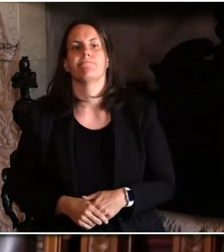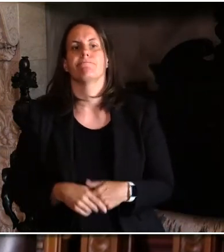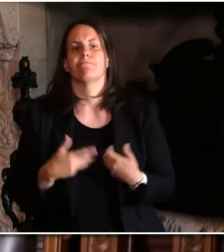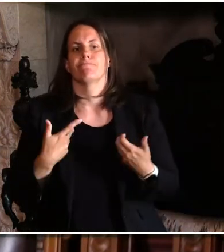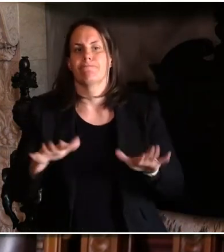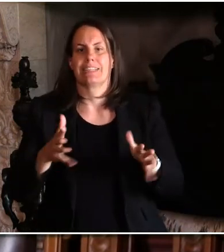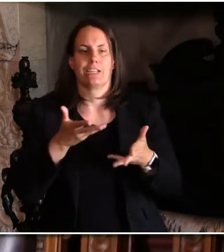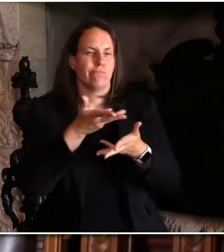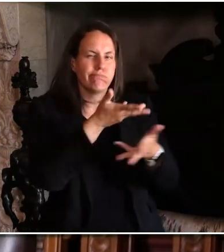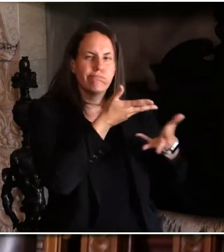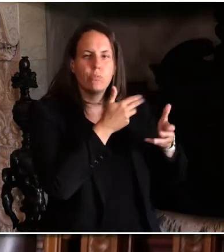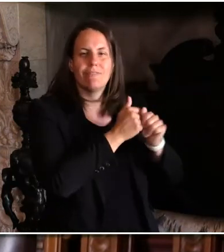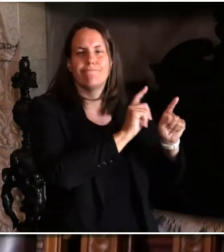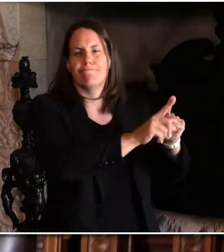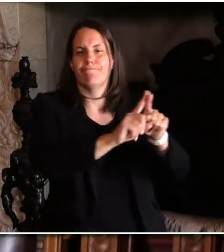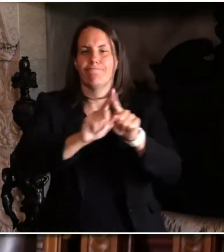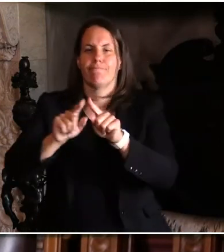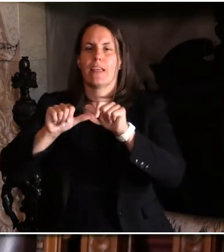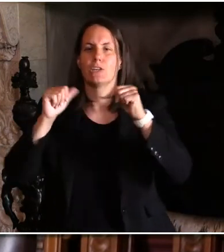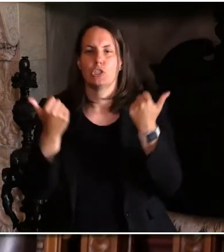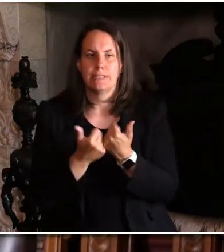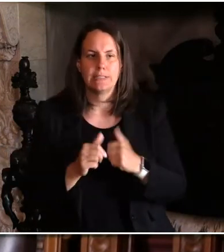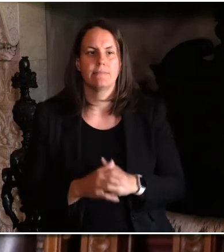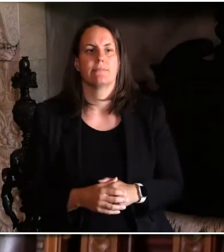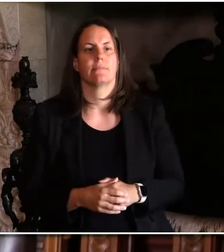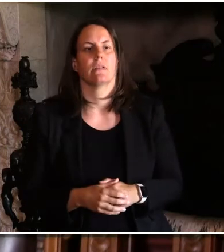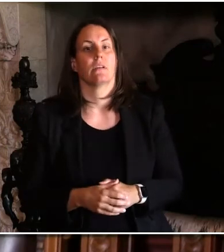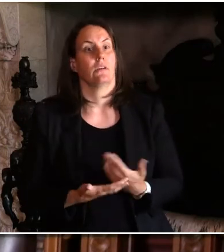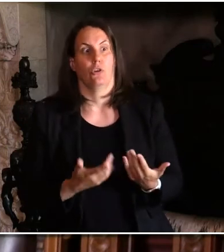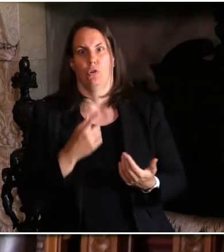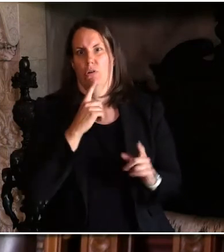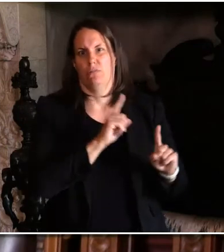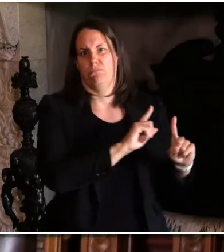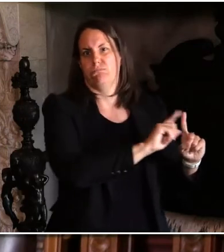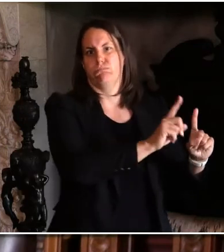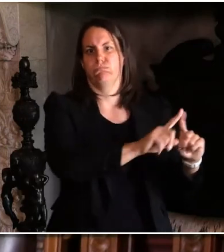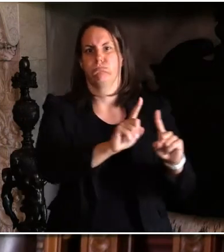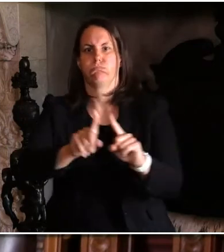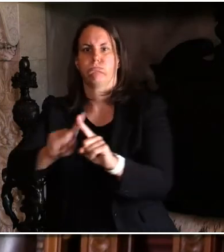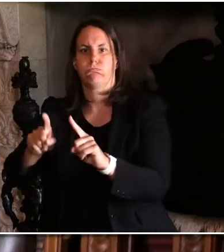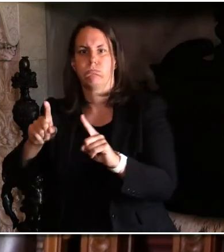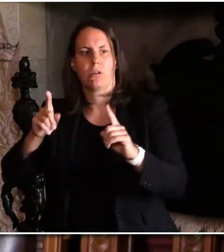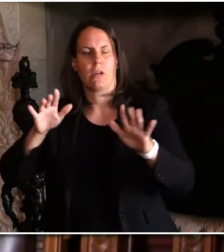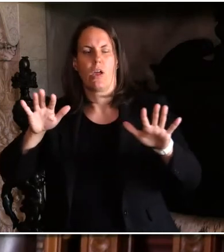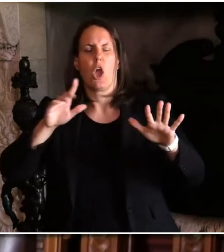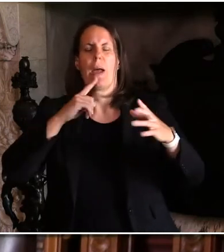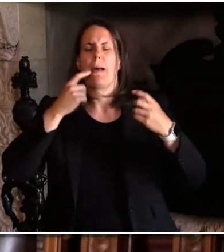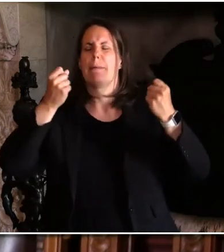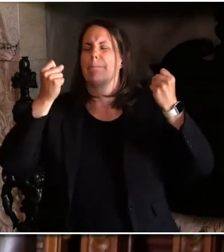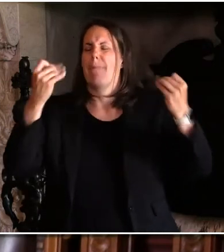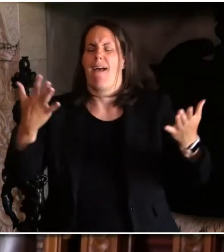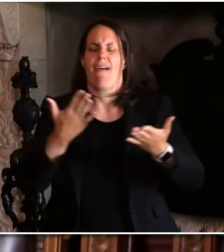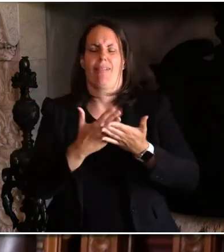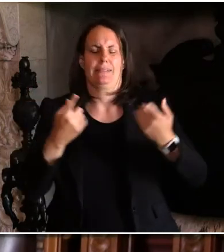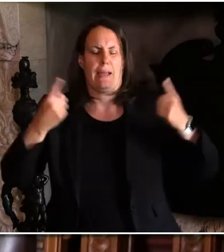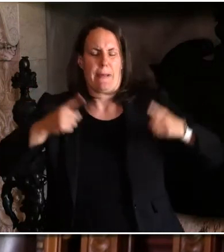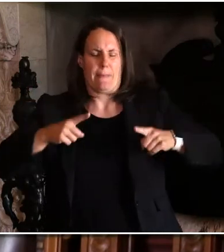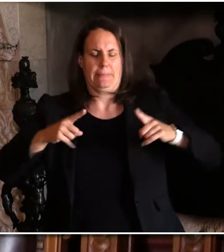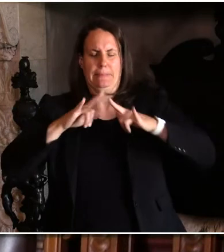you mentioned, there's all sorts of different factors on the ground, and that's one of the reasons in terms of local politics and dealing with a